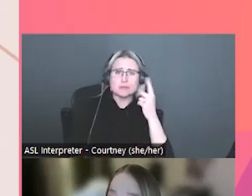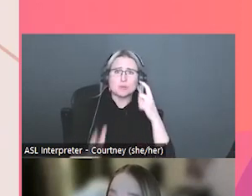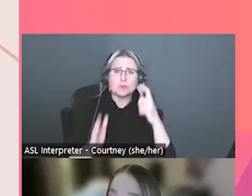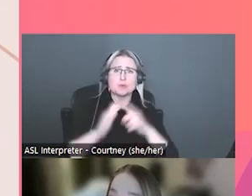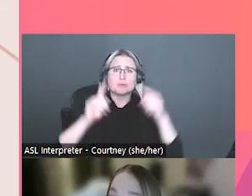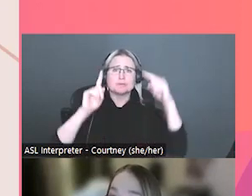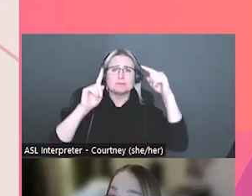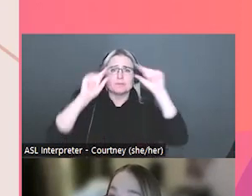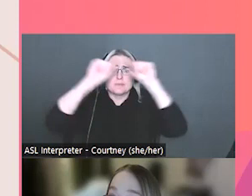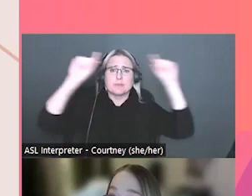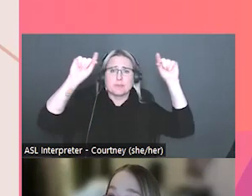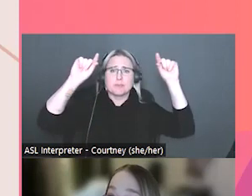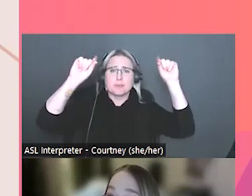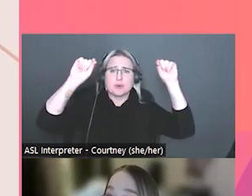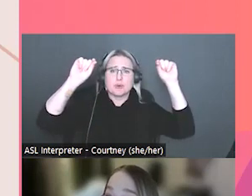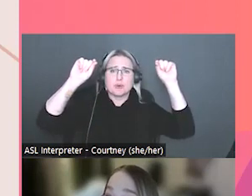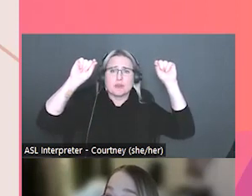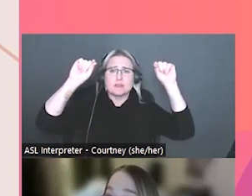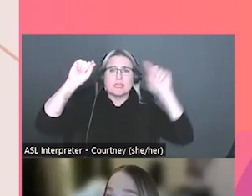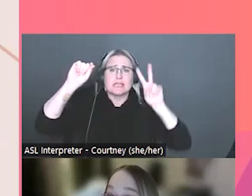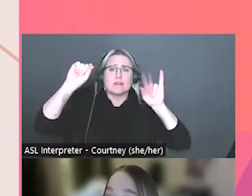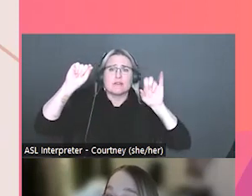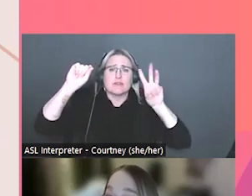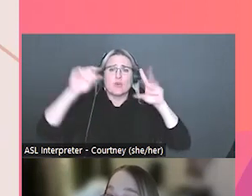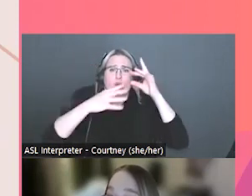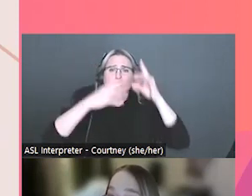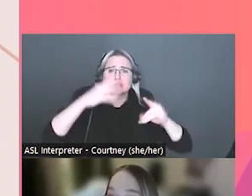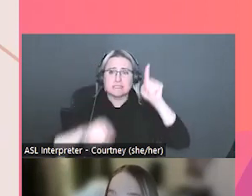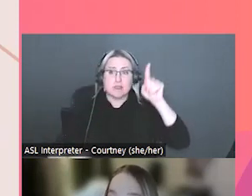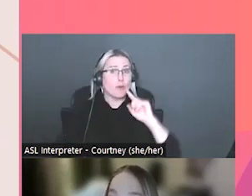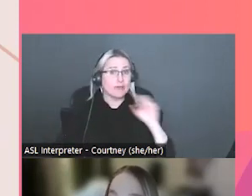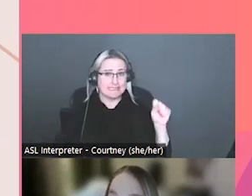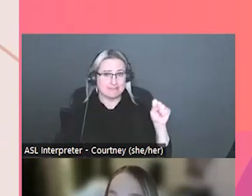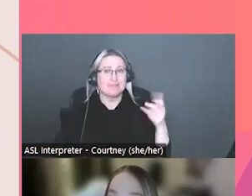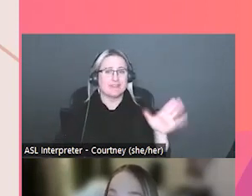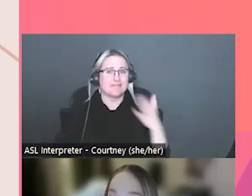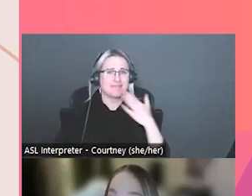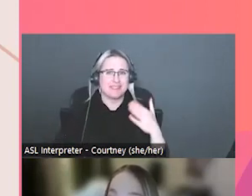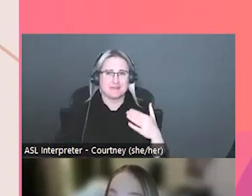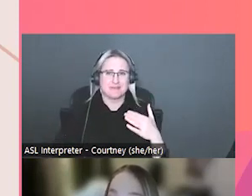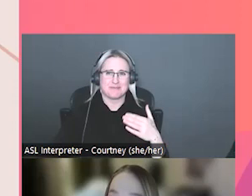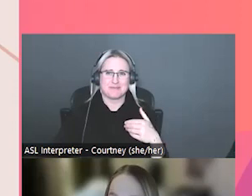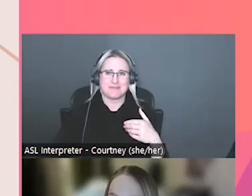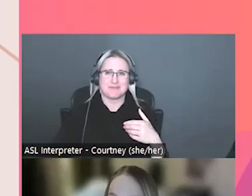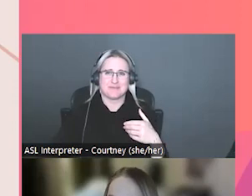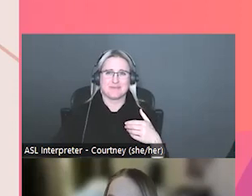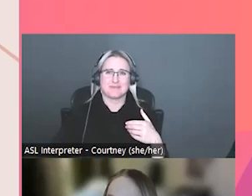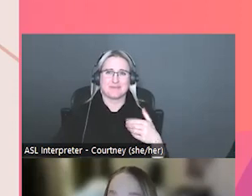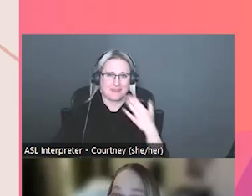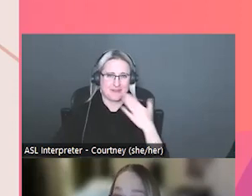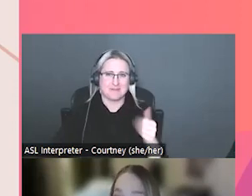of your Zoom screen and it says view options? Yep, I fixed that. Thank you. Oh, perfect. Sorry, thank